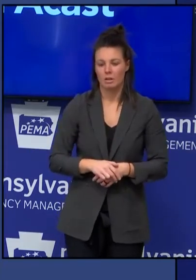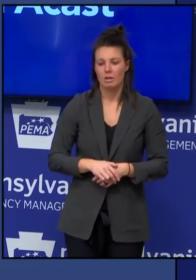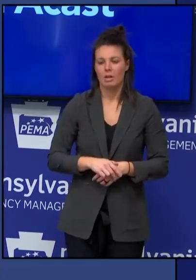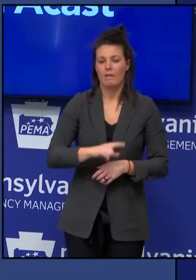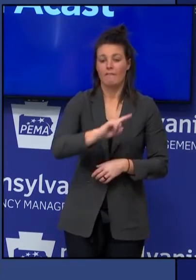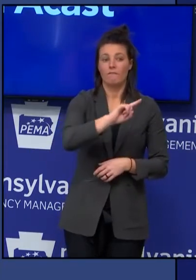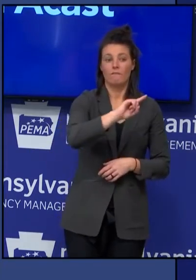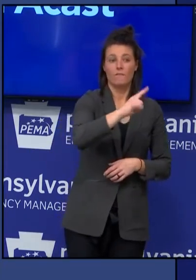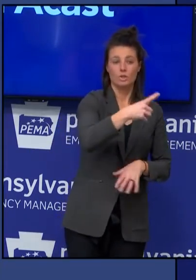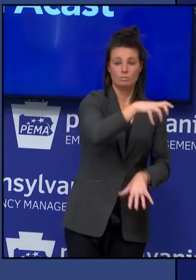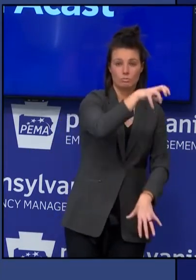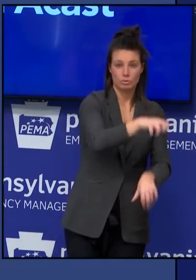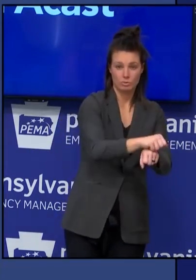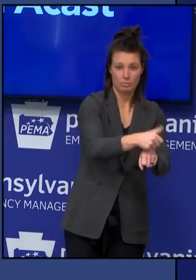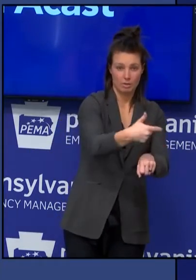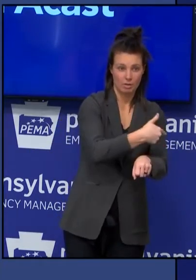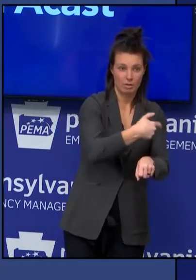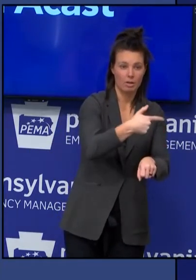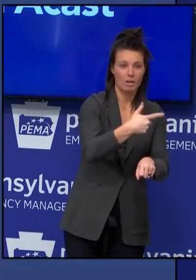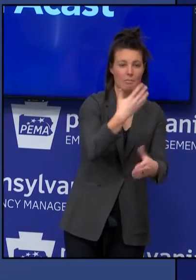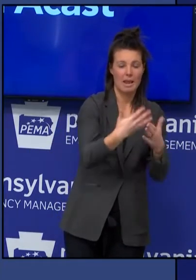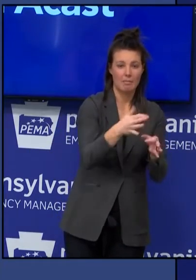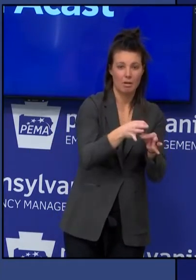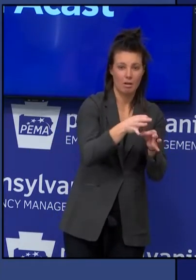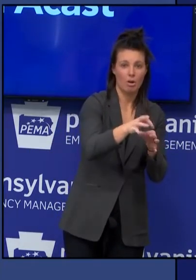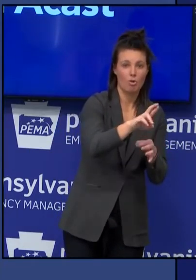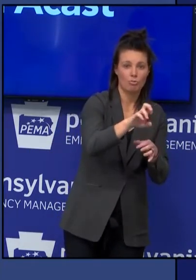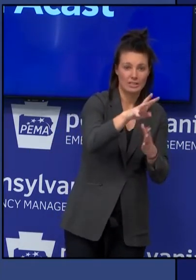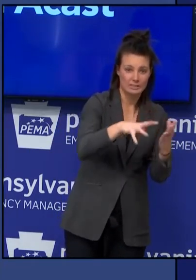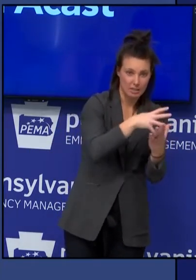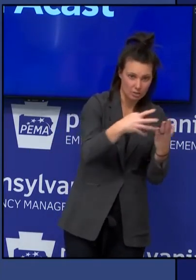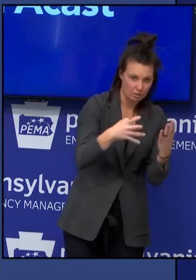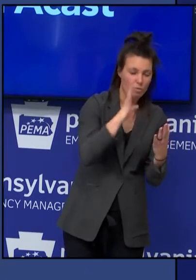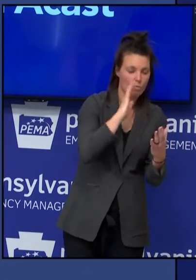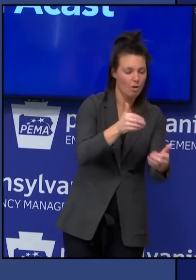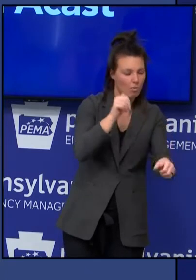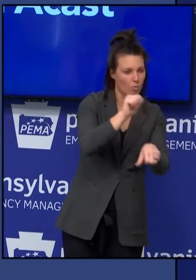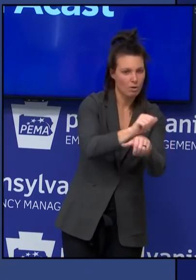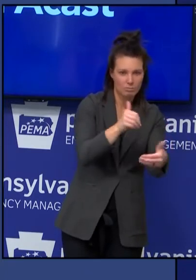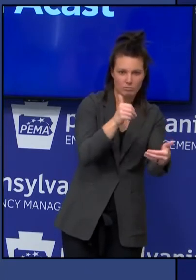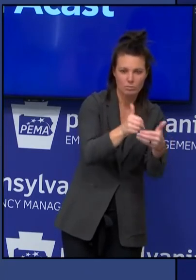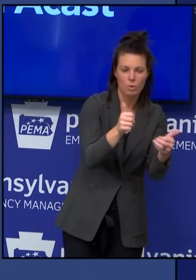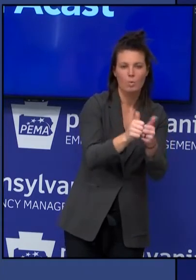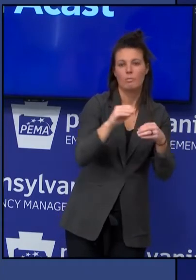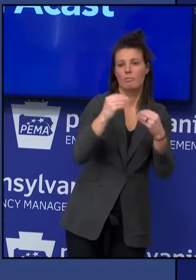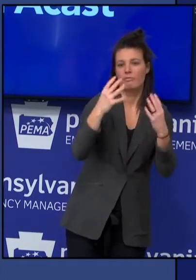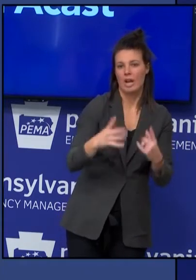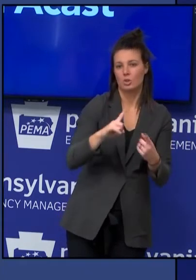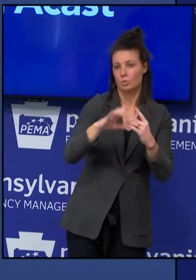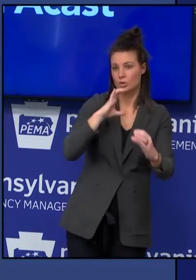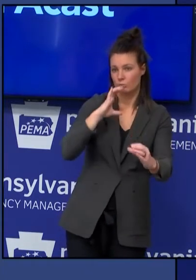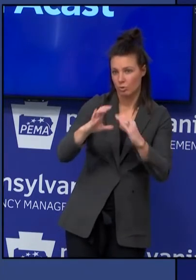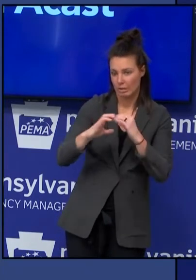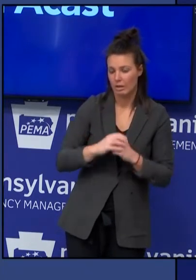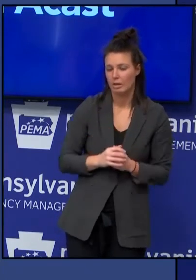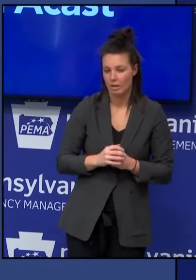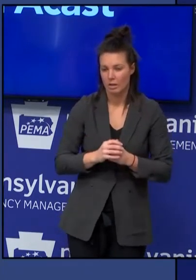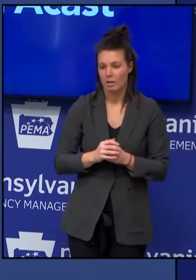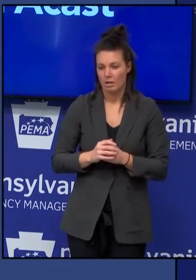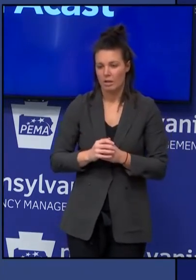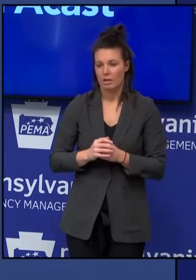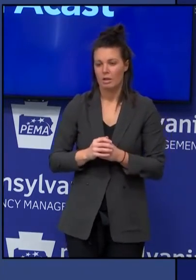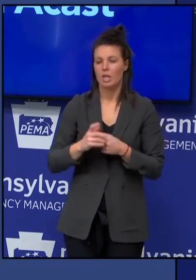The first dose appointments that might have to be rescheduled, we again expect to work very closely with our provider partners to communicate this.